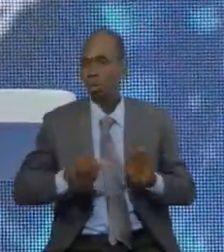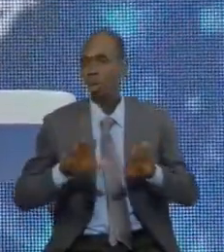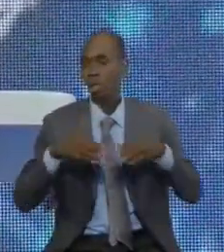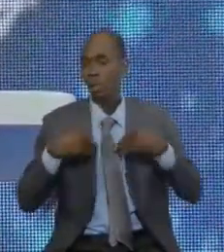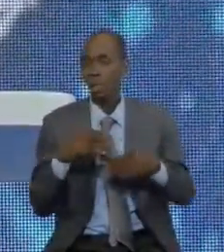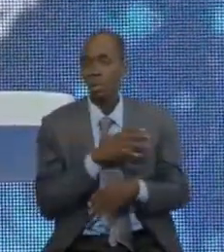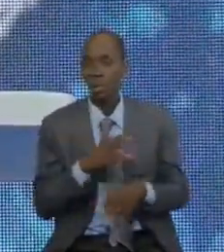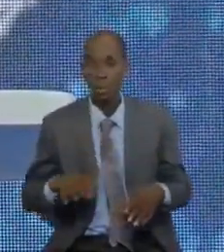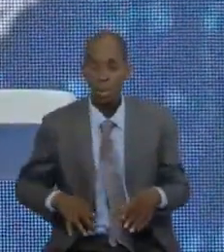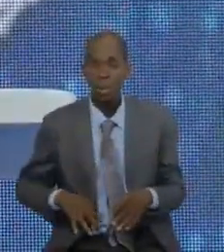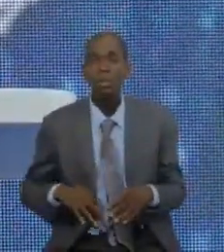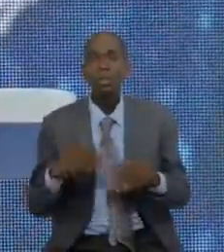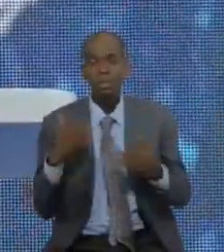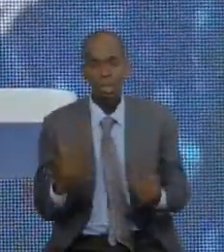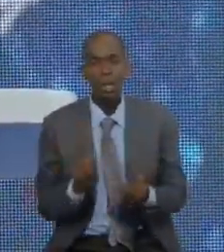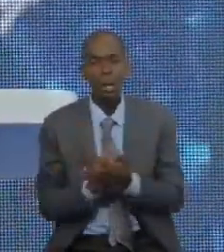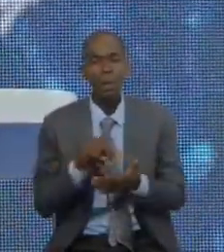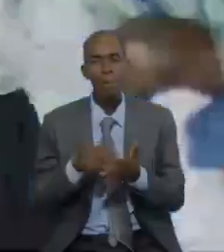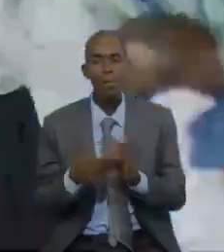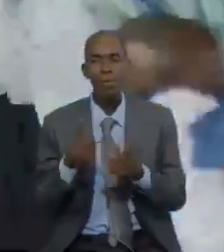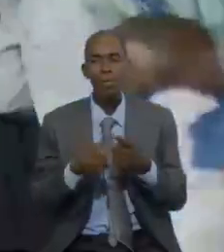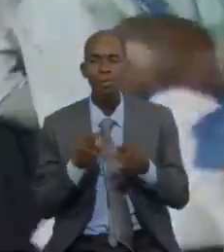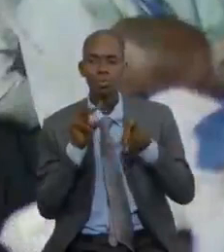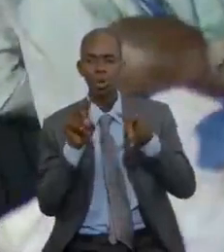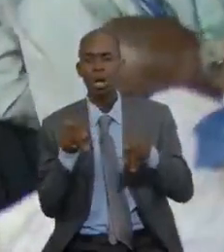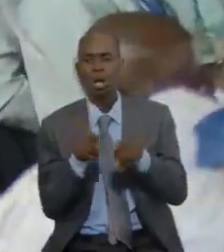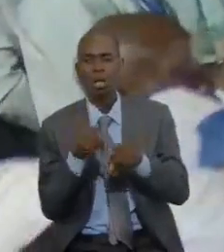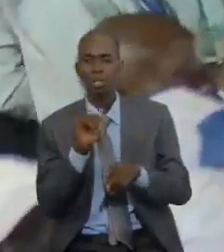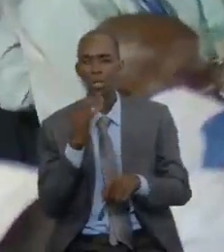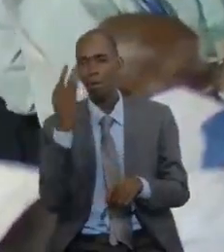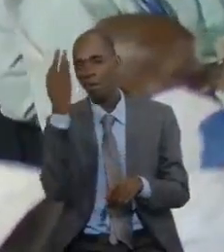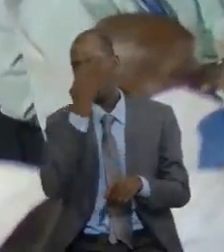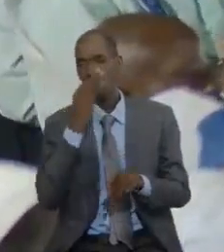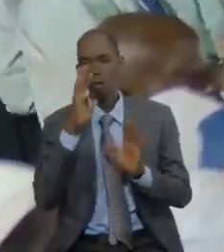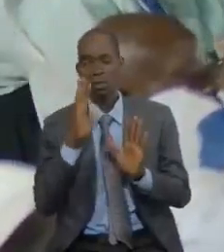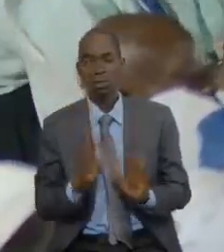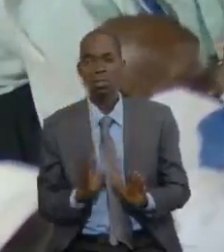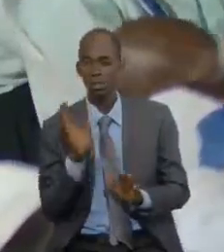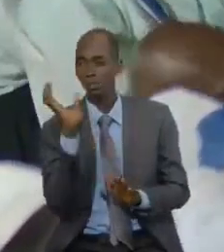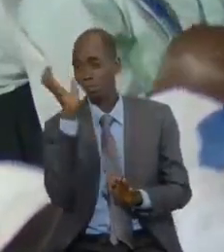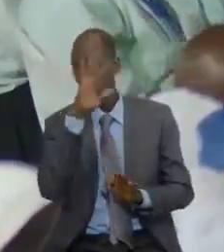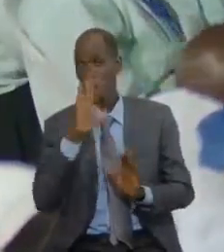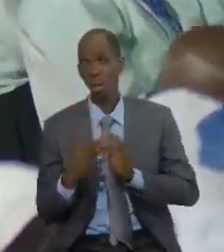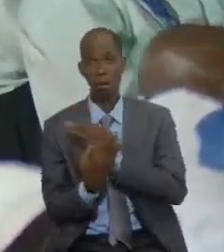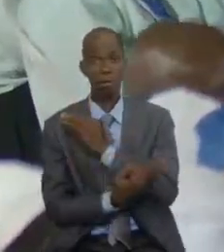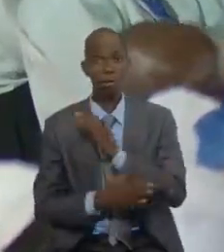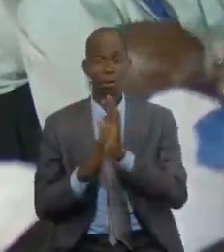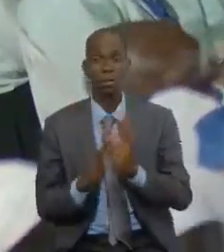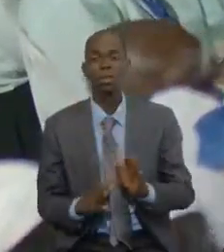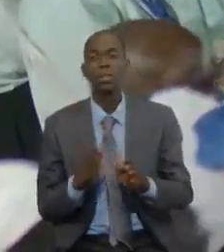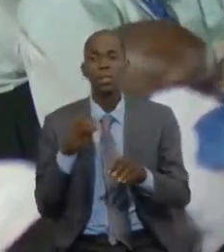being aliens, foreigners from the commonwealth of Israel.